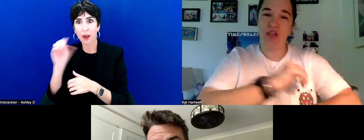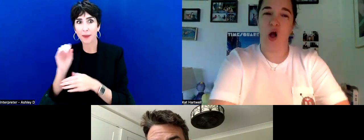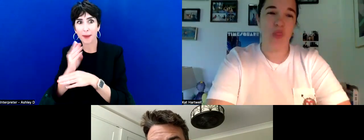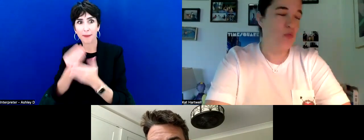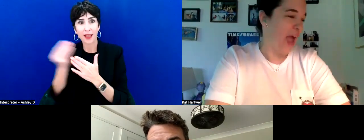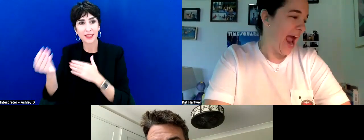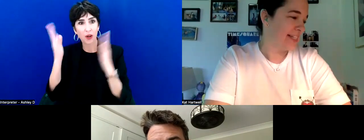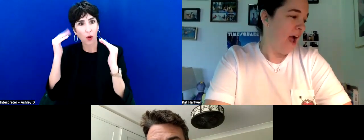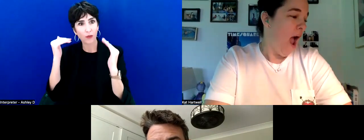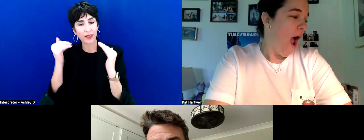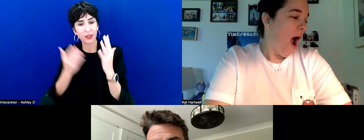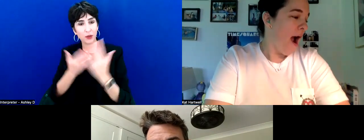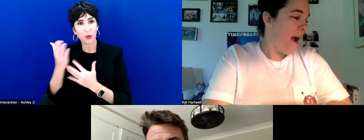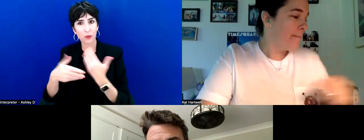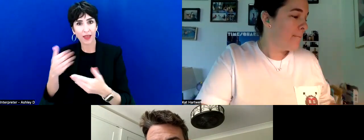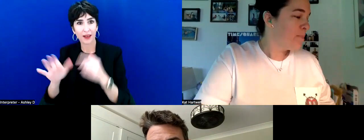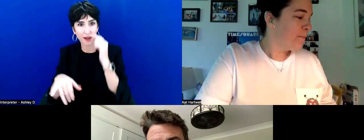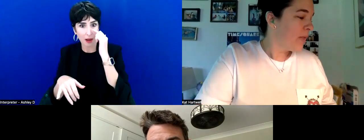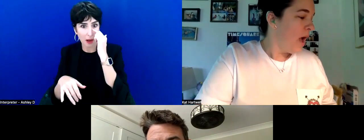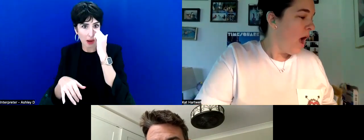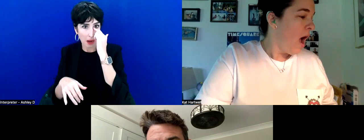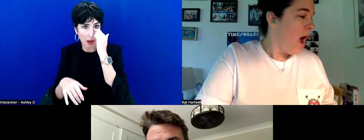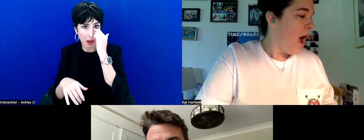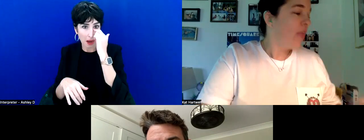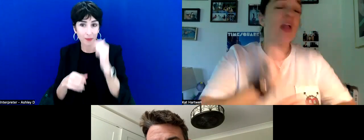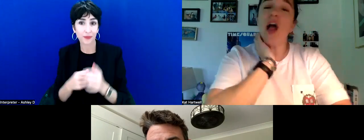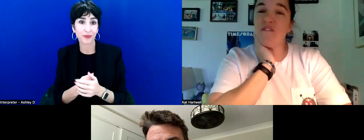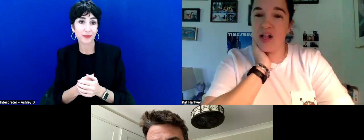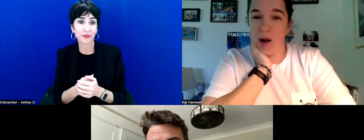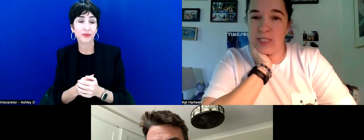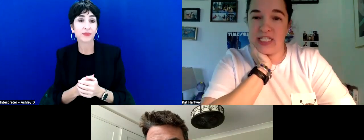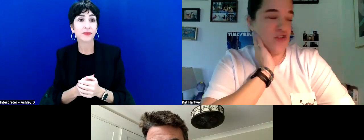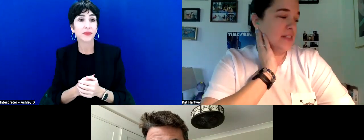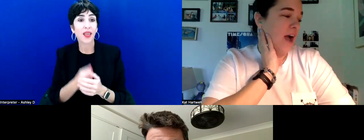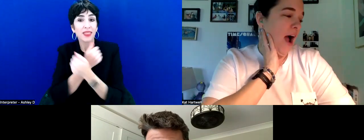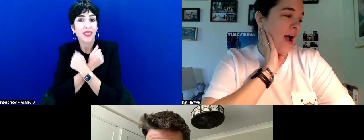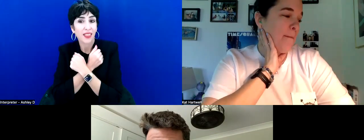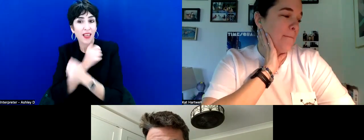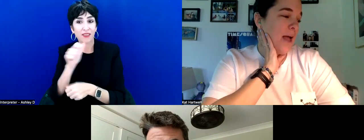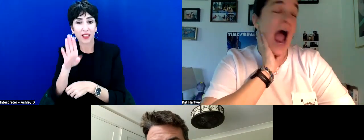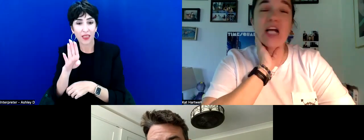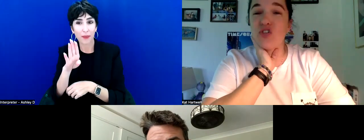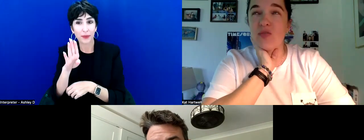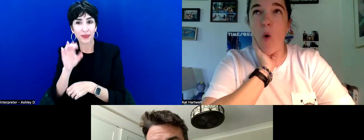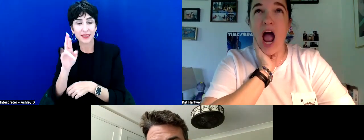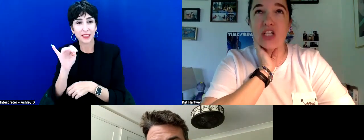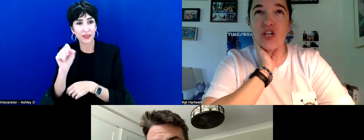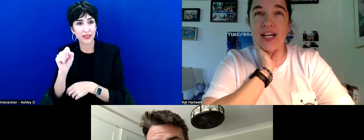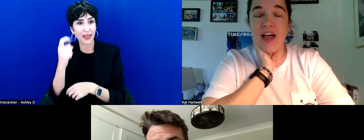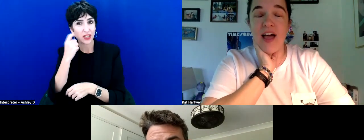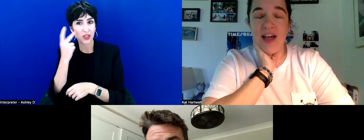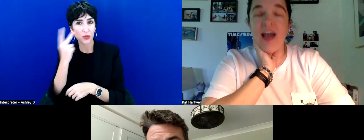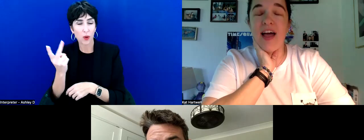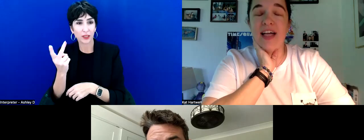then hopefully go through that. Um, the Love Club dude. I should